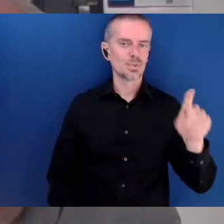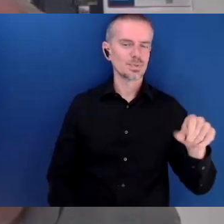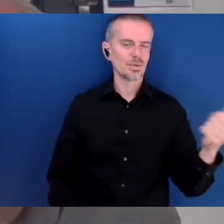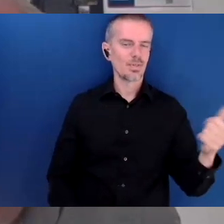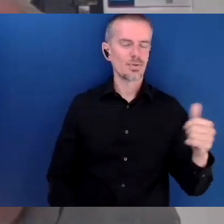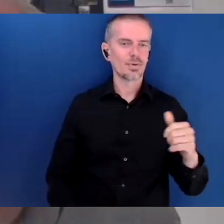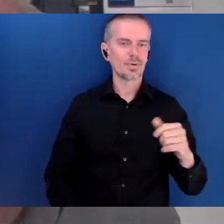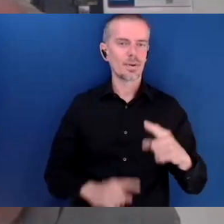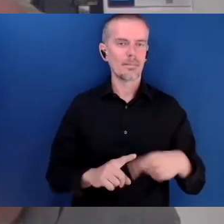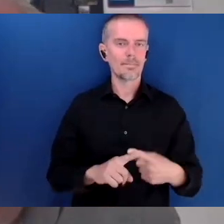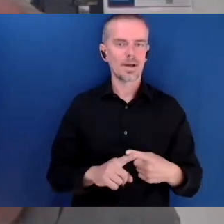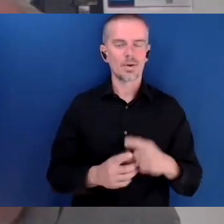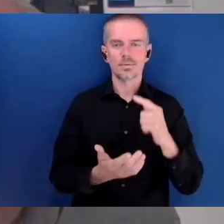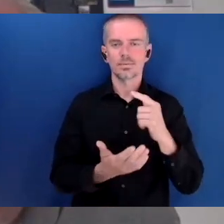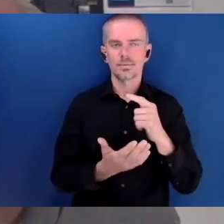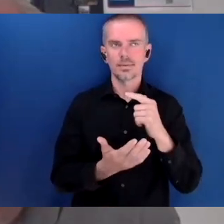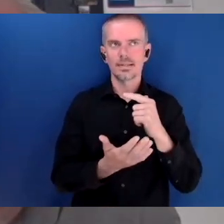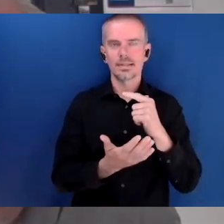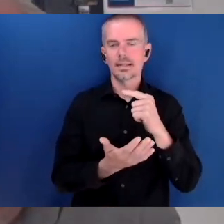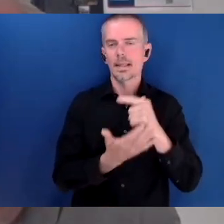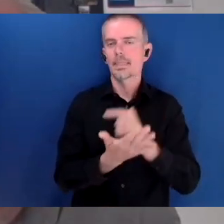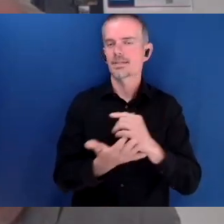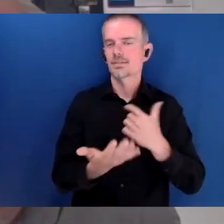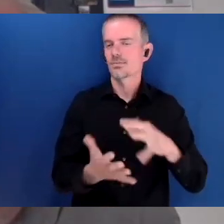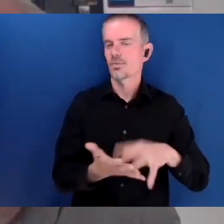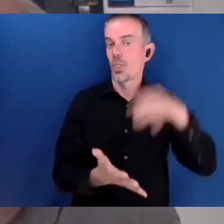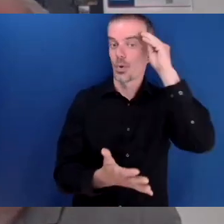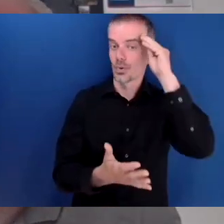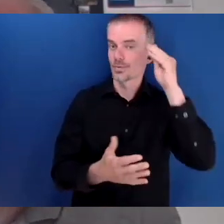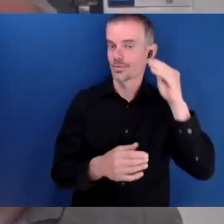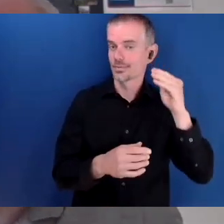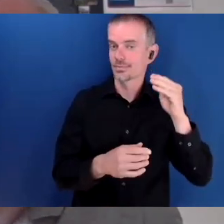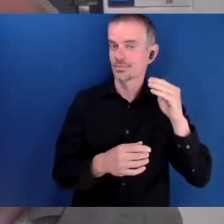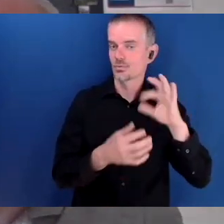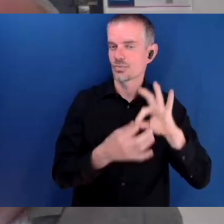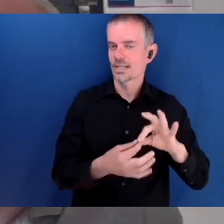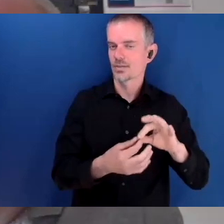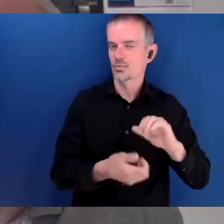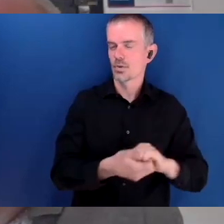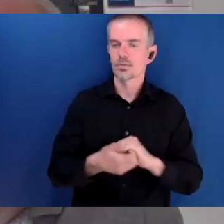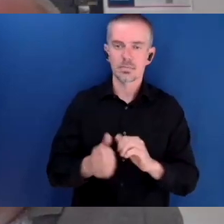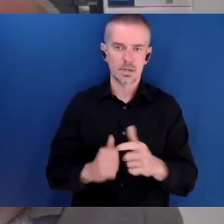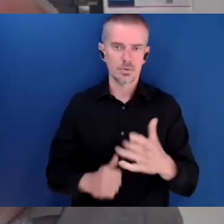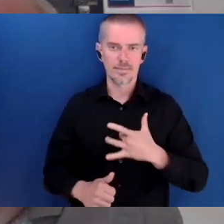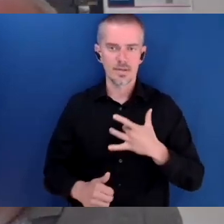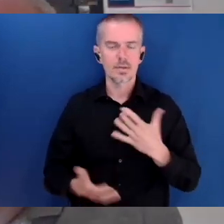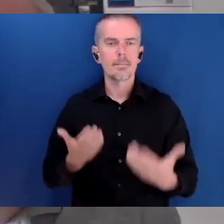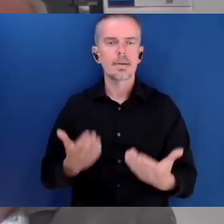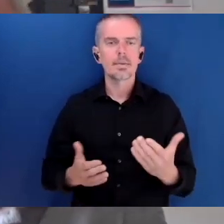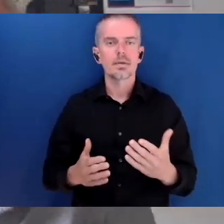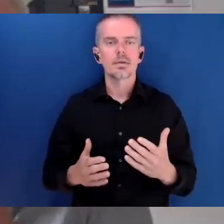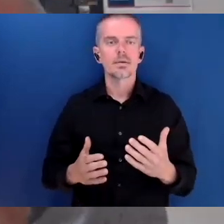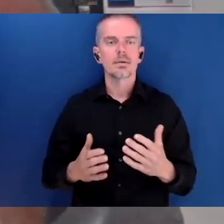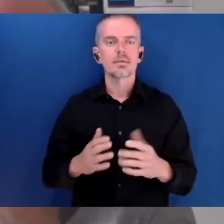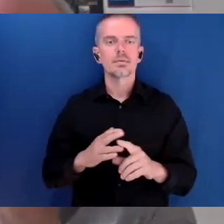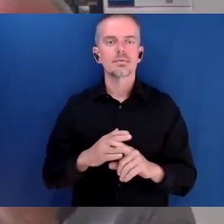just like lessons learned around partnerships that I hope we can get to. But how do you all feel about maybe starting with that one